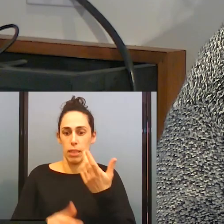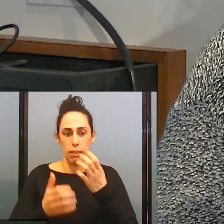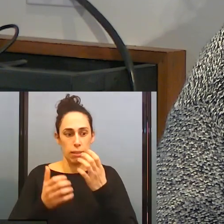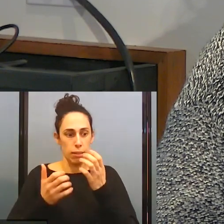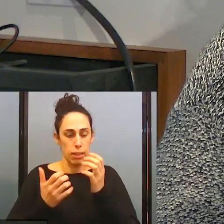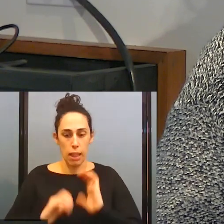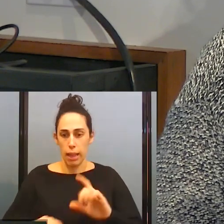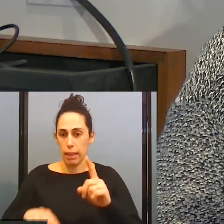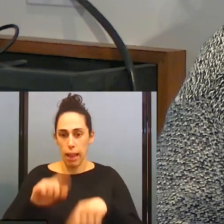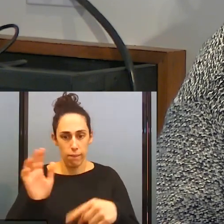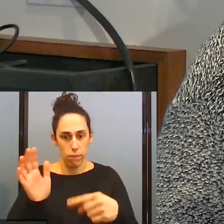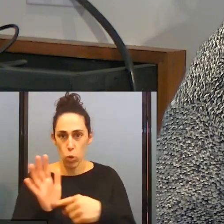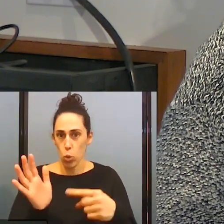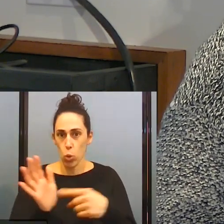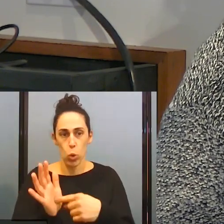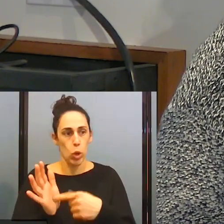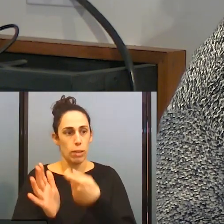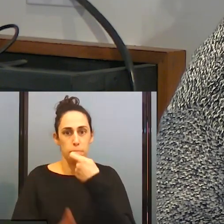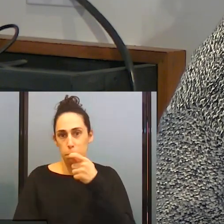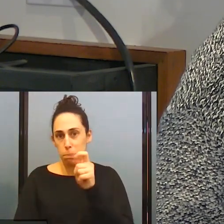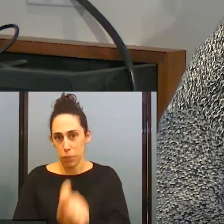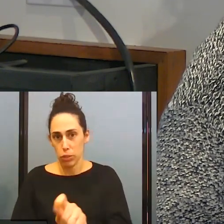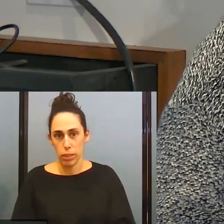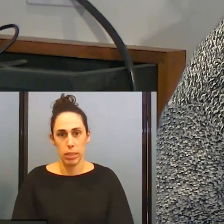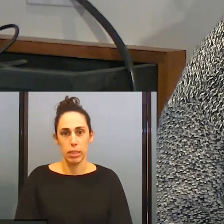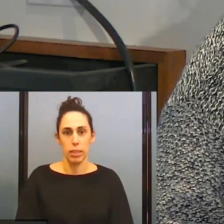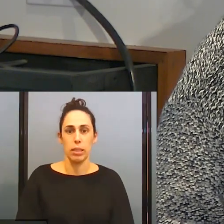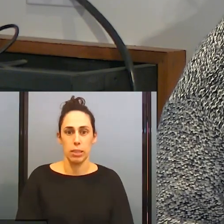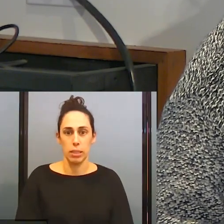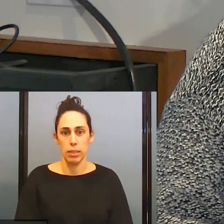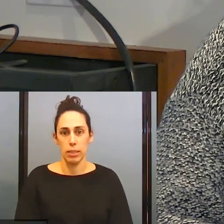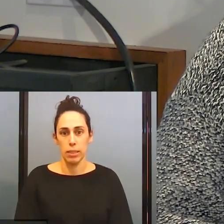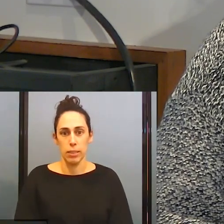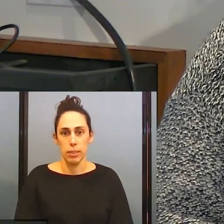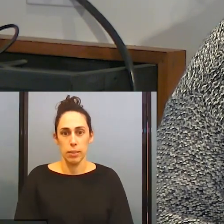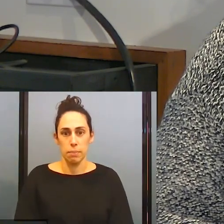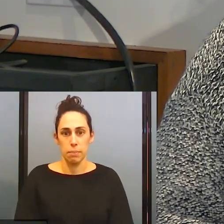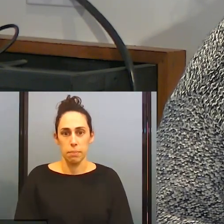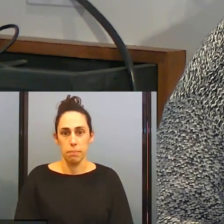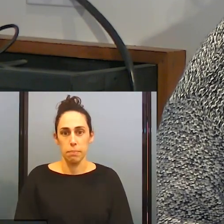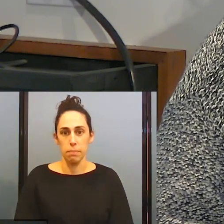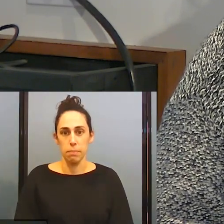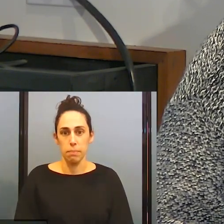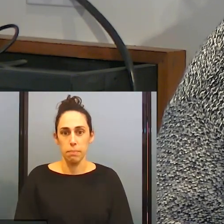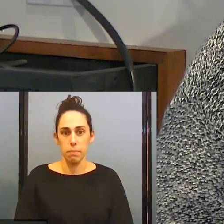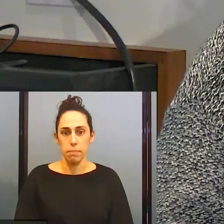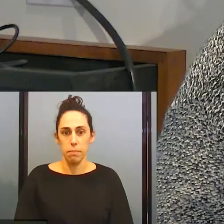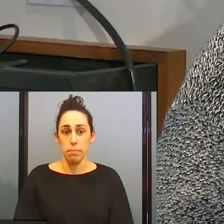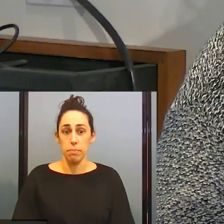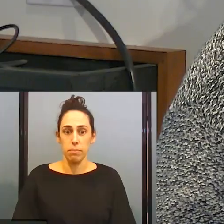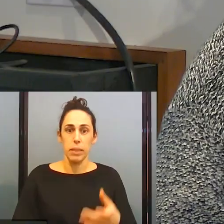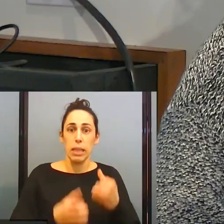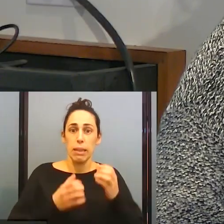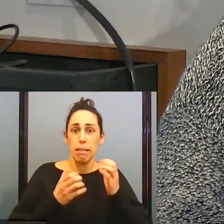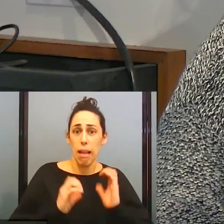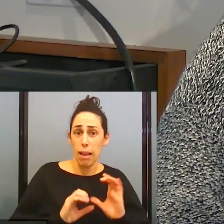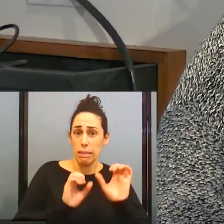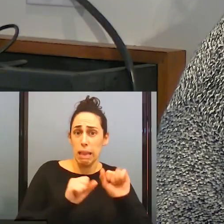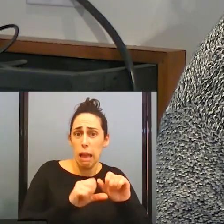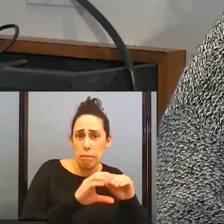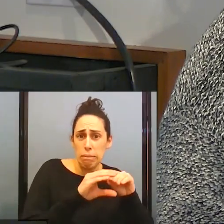not a matter of saving a few dollars to get to paying that application fee, that the fee is going to